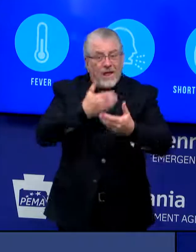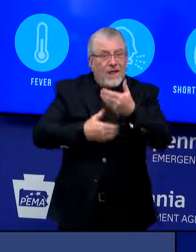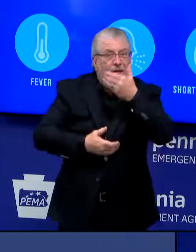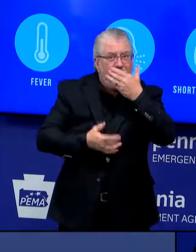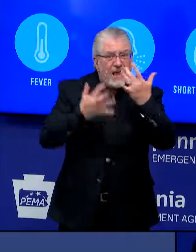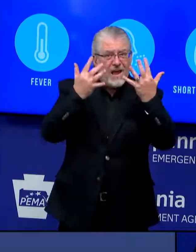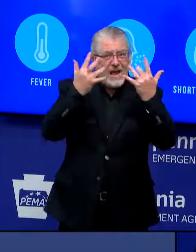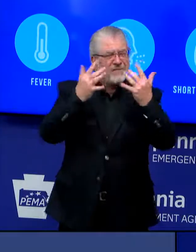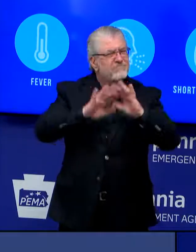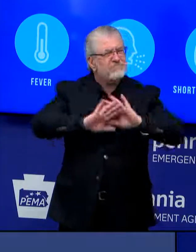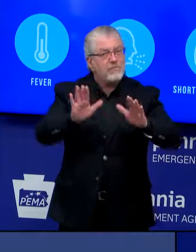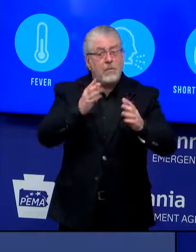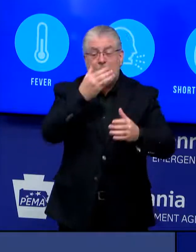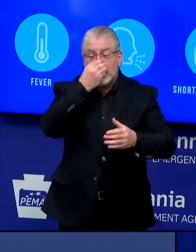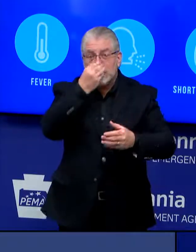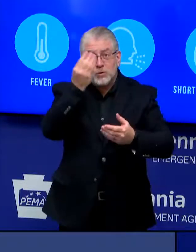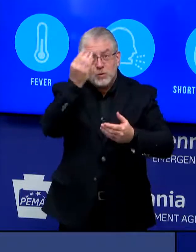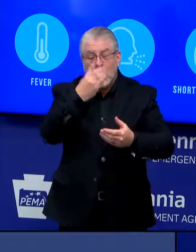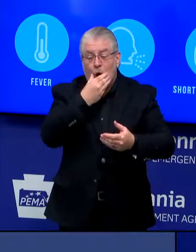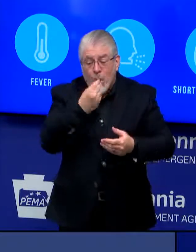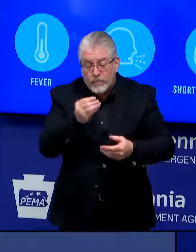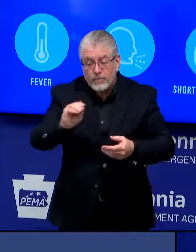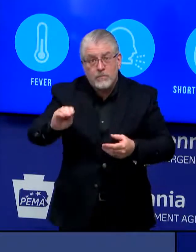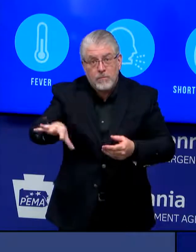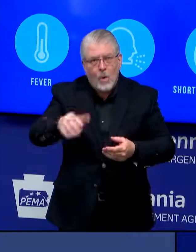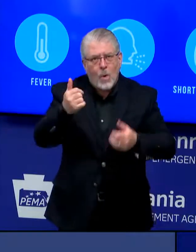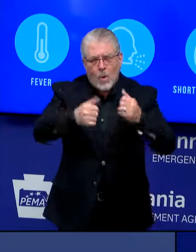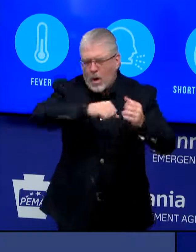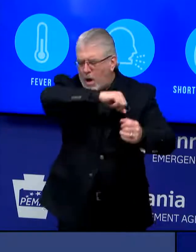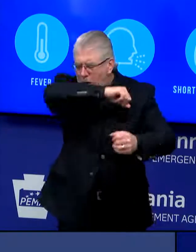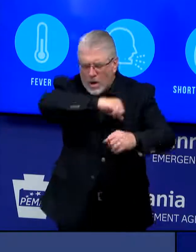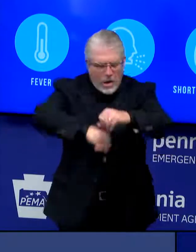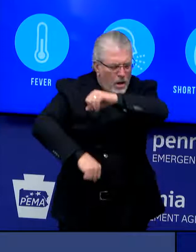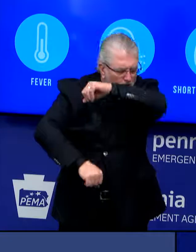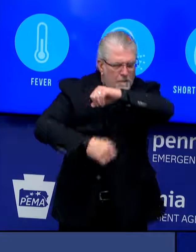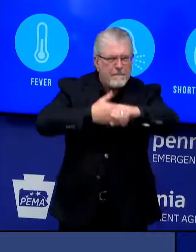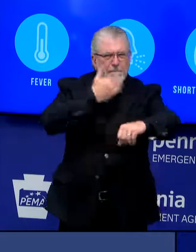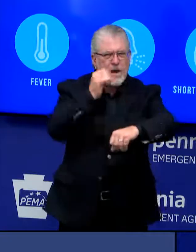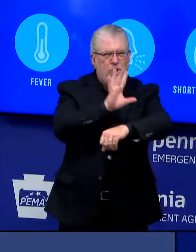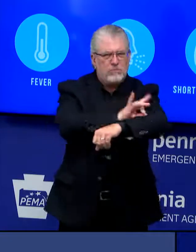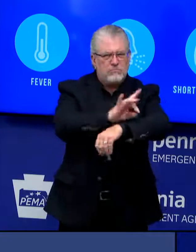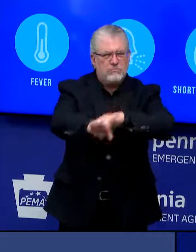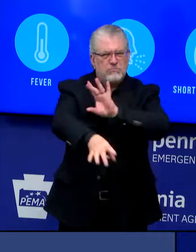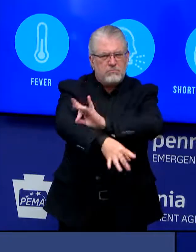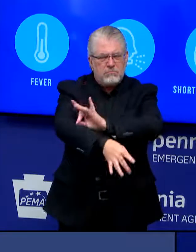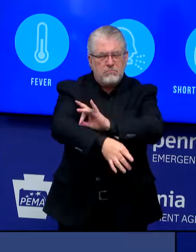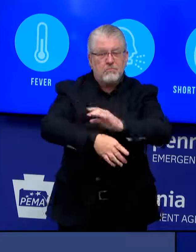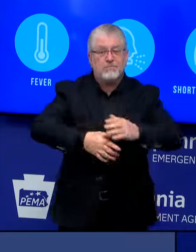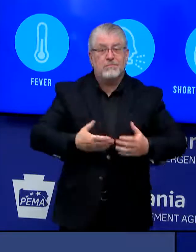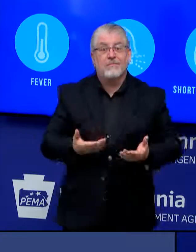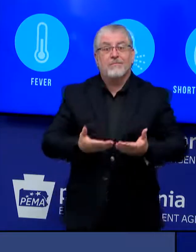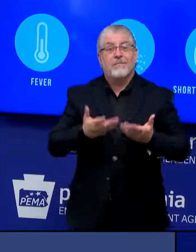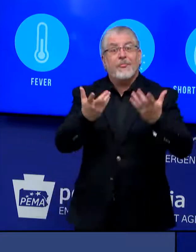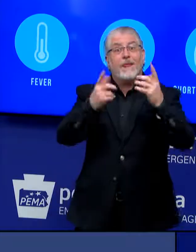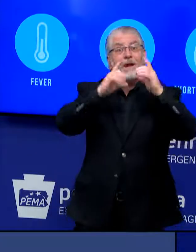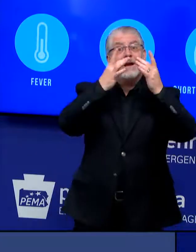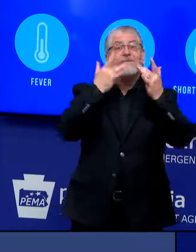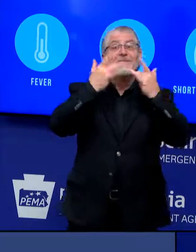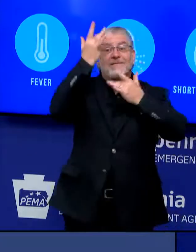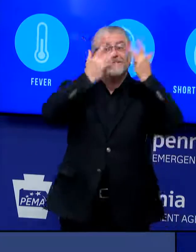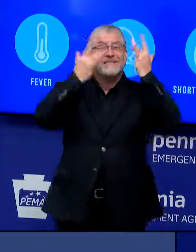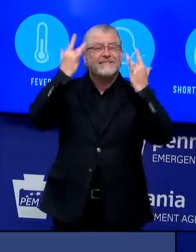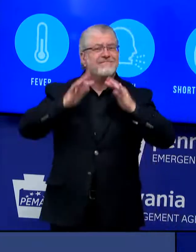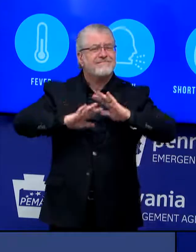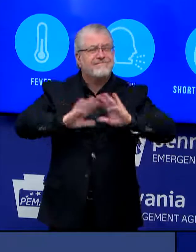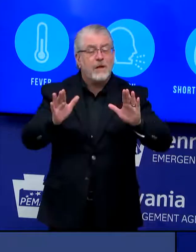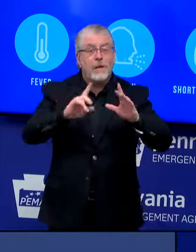face. Mask might help with that too, especially after touching surfaces. And clean surfaces